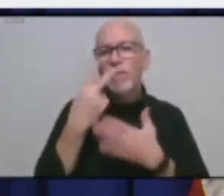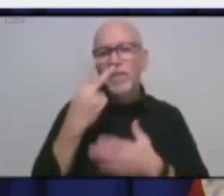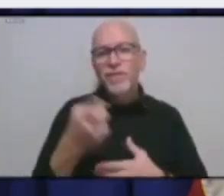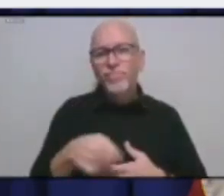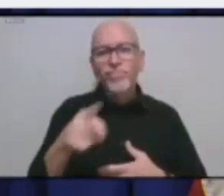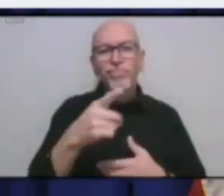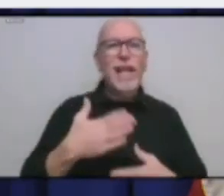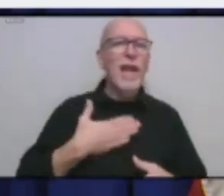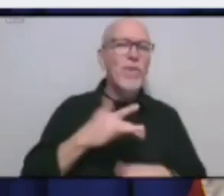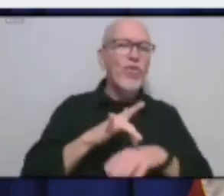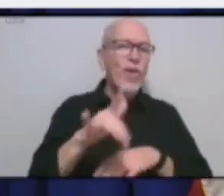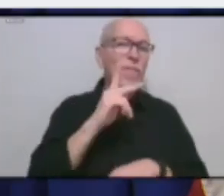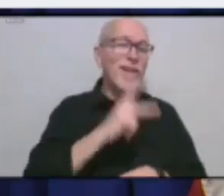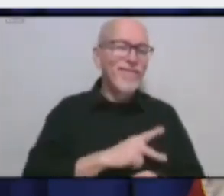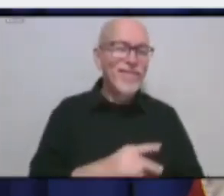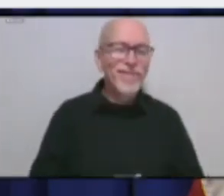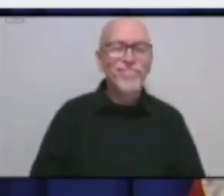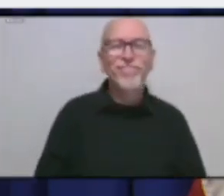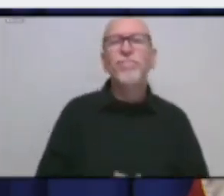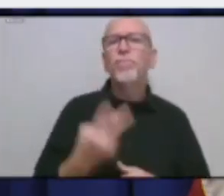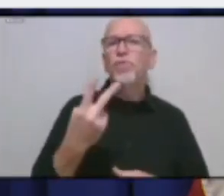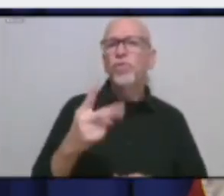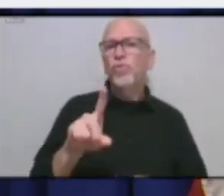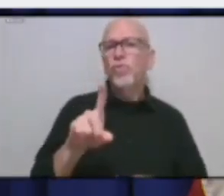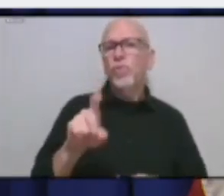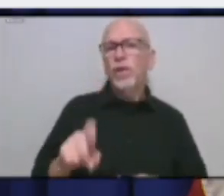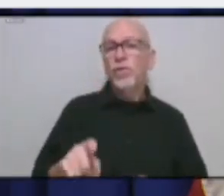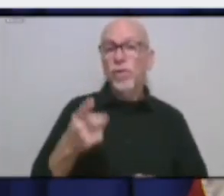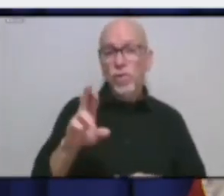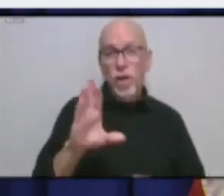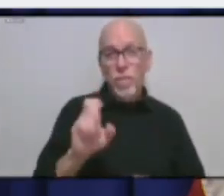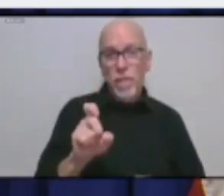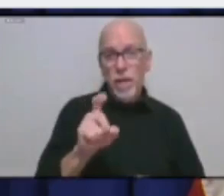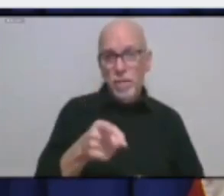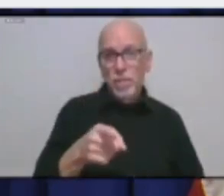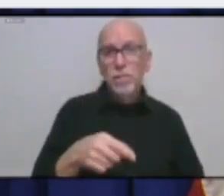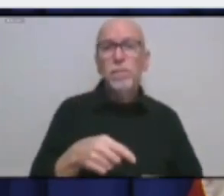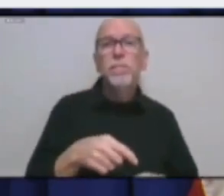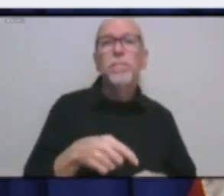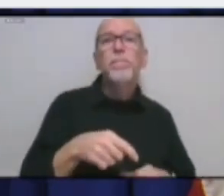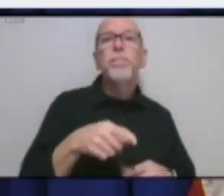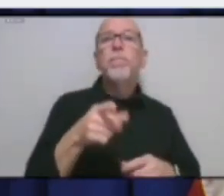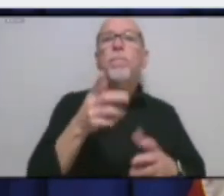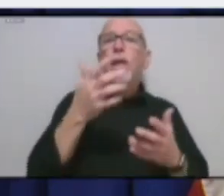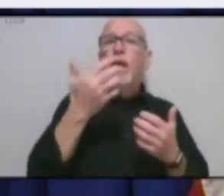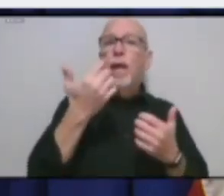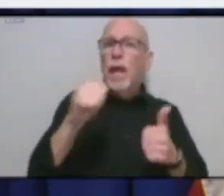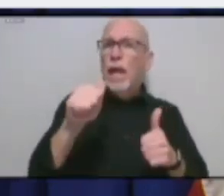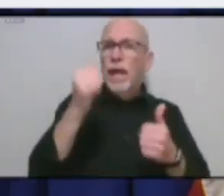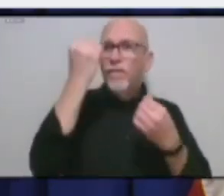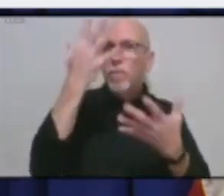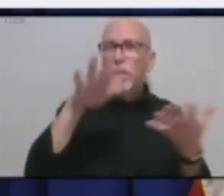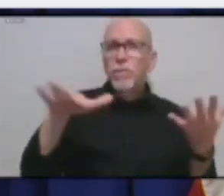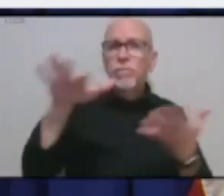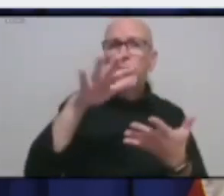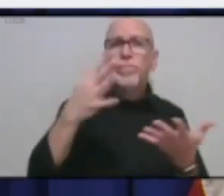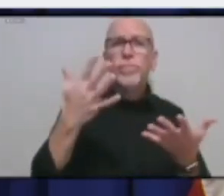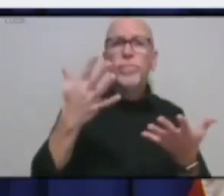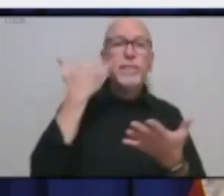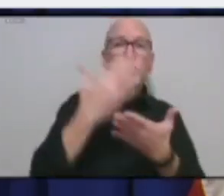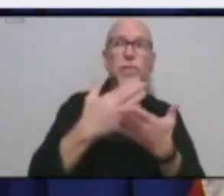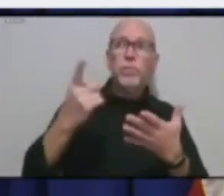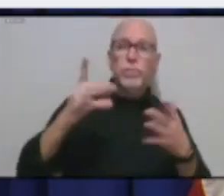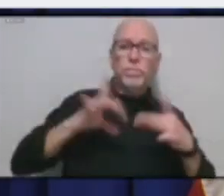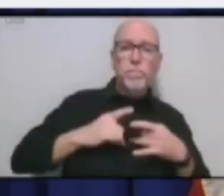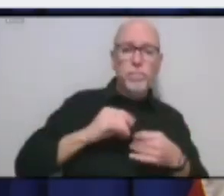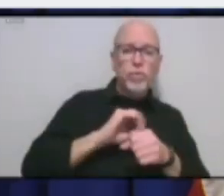Early Thanksgiving. Two questions real quickly. Dr. Box, from you, is there any data out there on once someone contracts COVID-19,